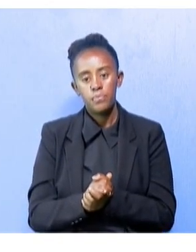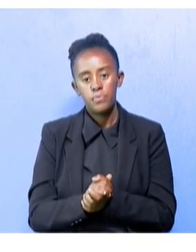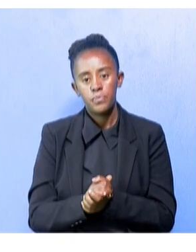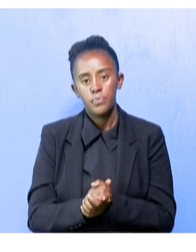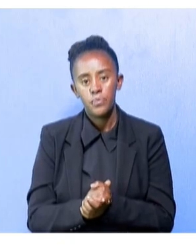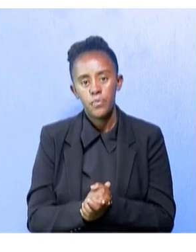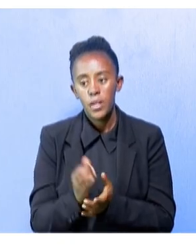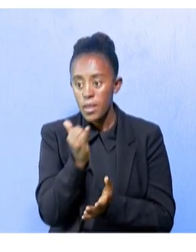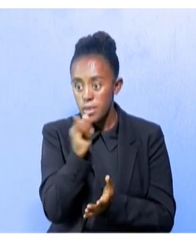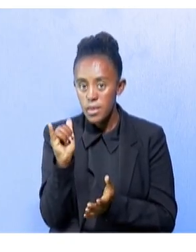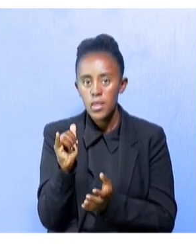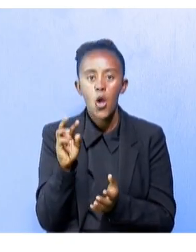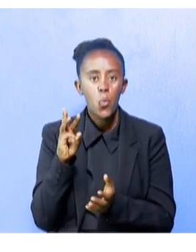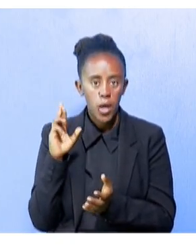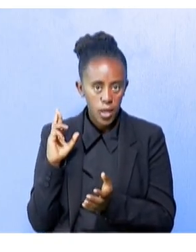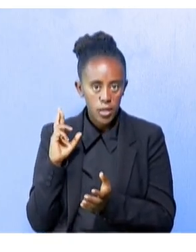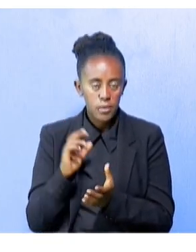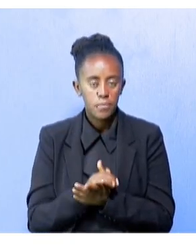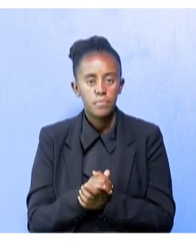They were